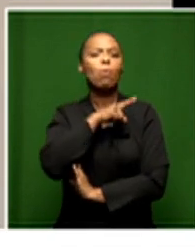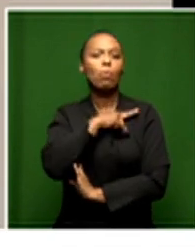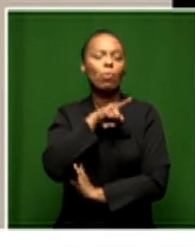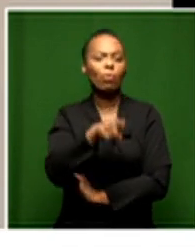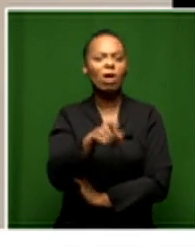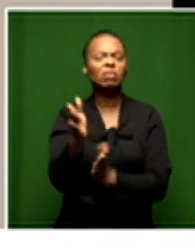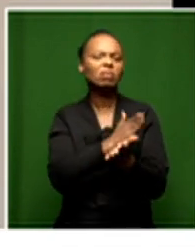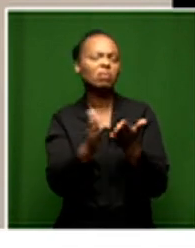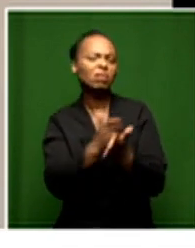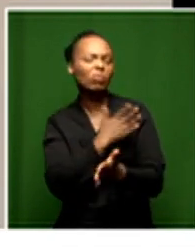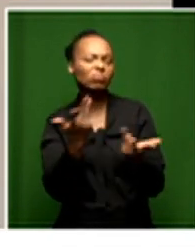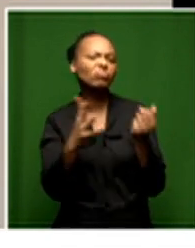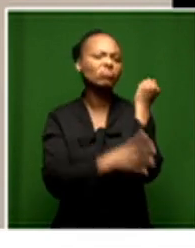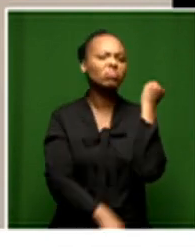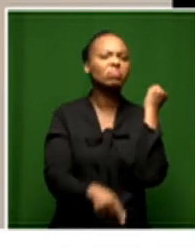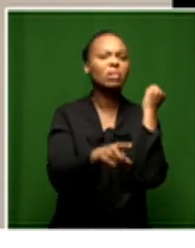a few